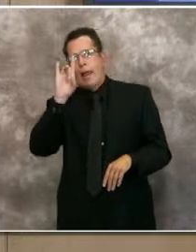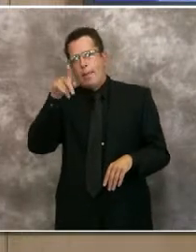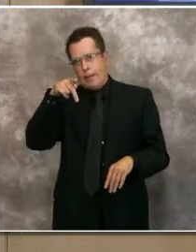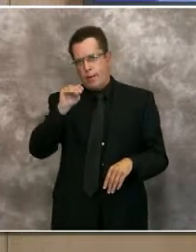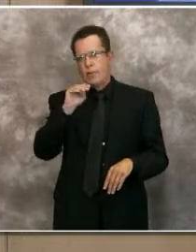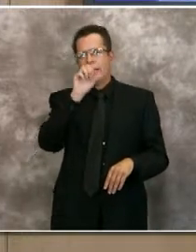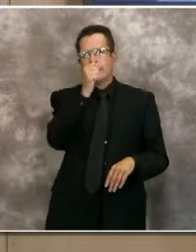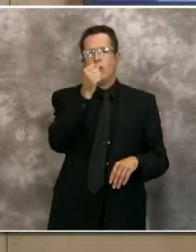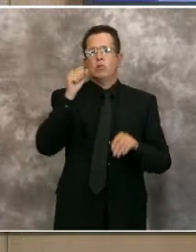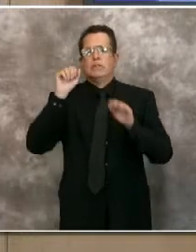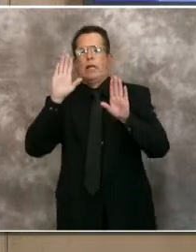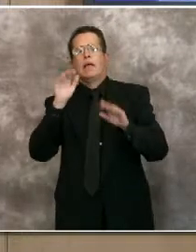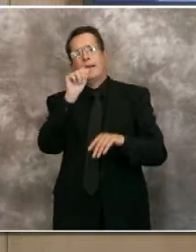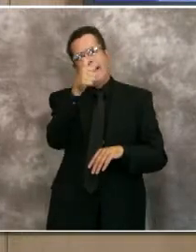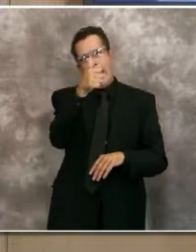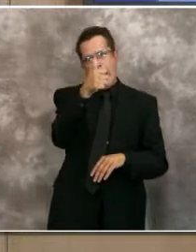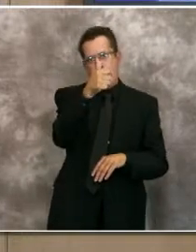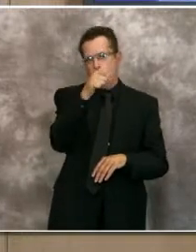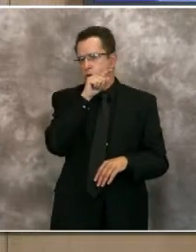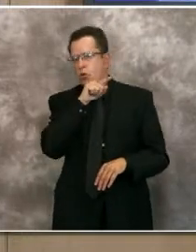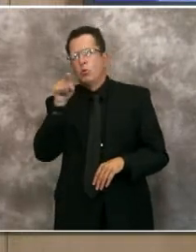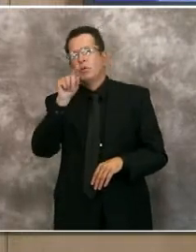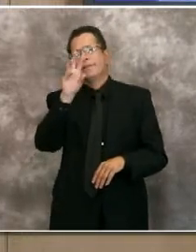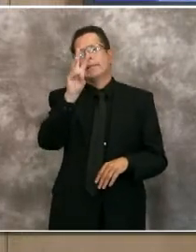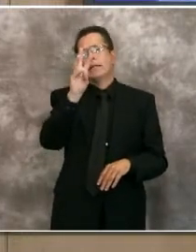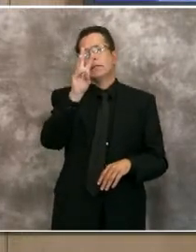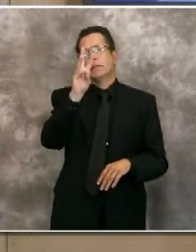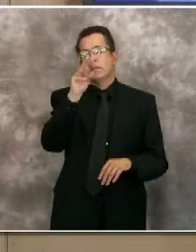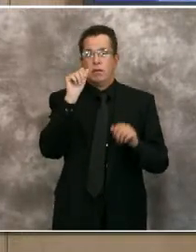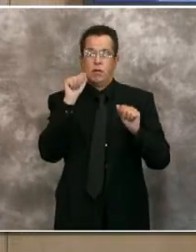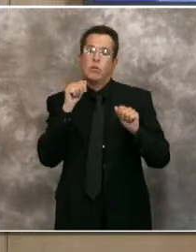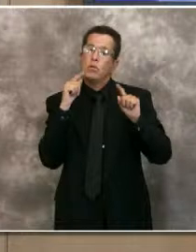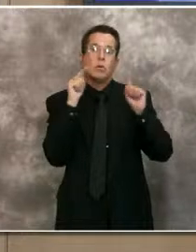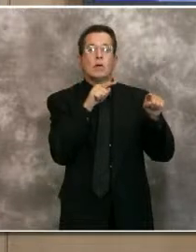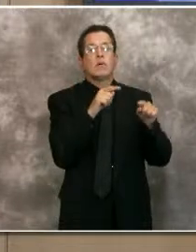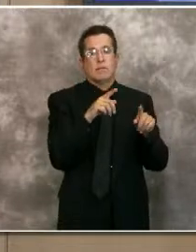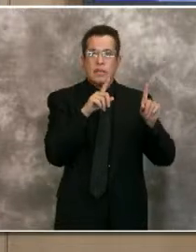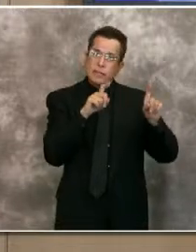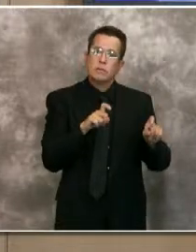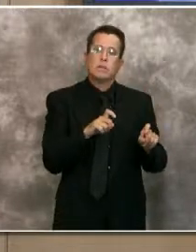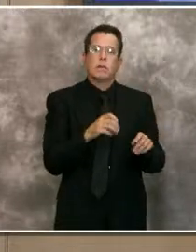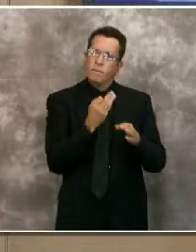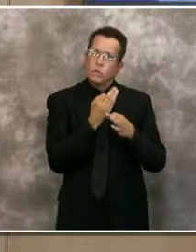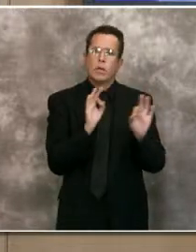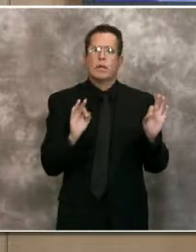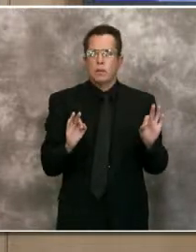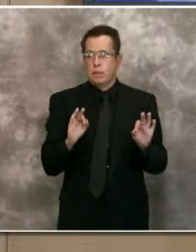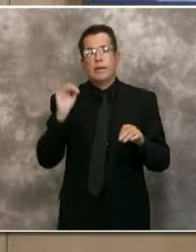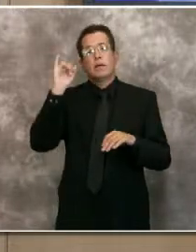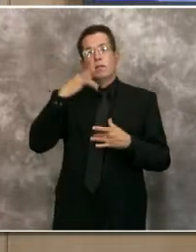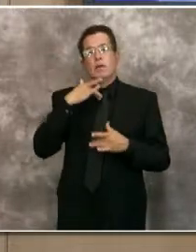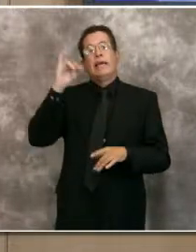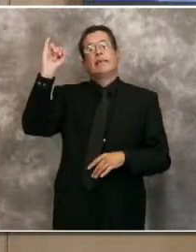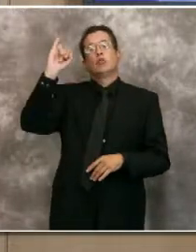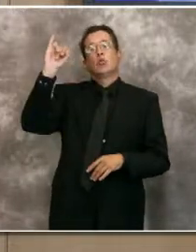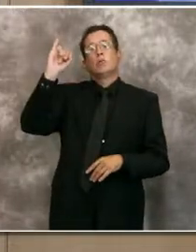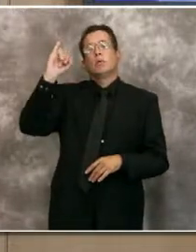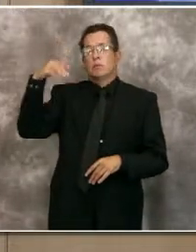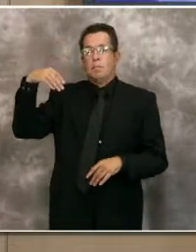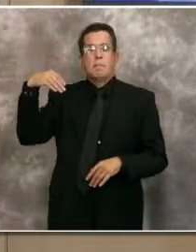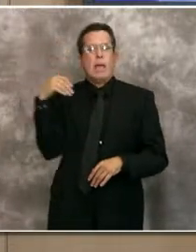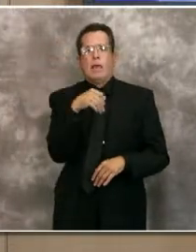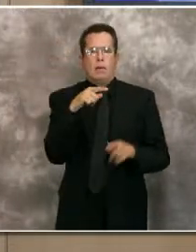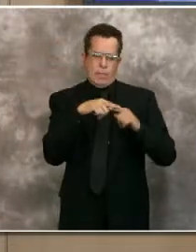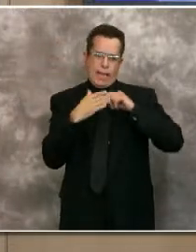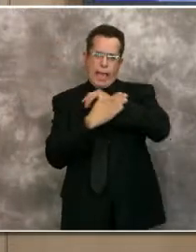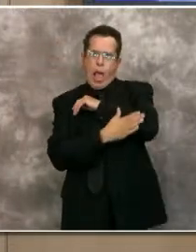on Saturday and Sunday from 10 a.m. to 6 p.m. While tests are typically covered by insurance, the county is